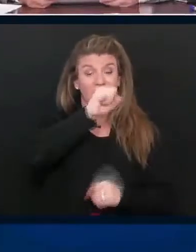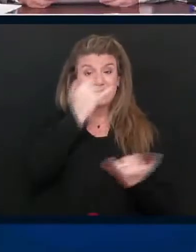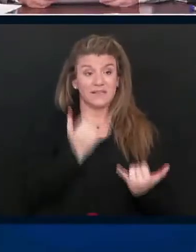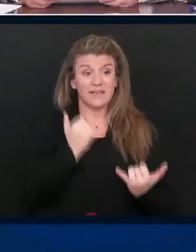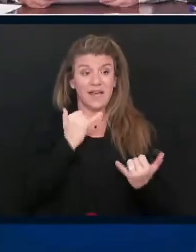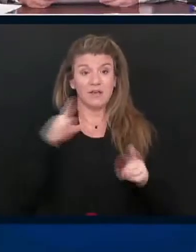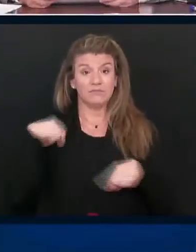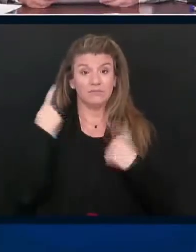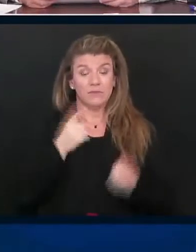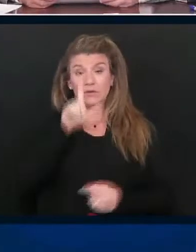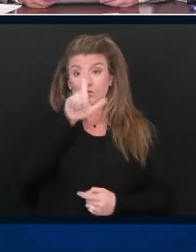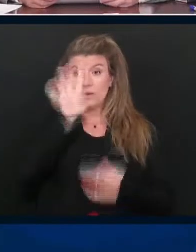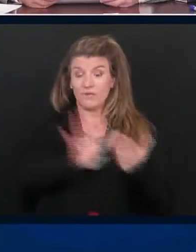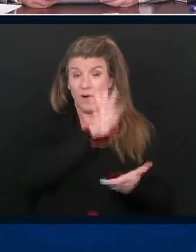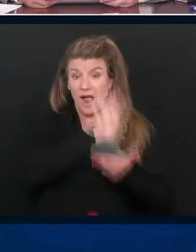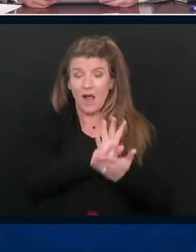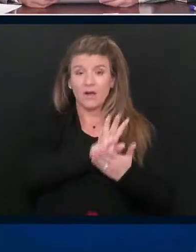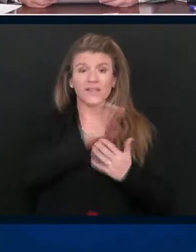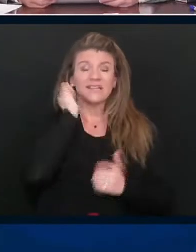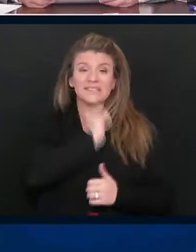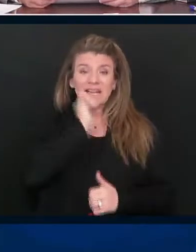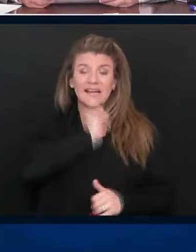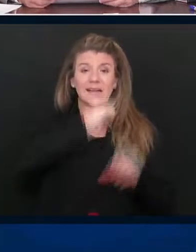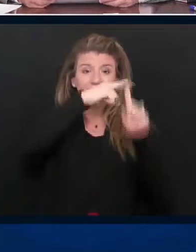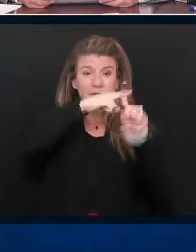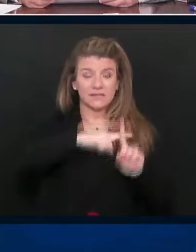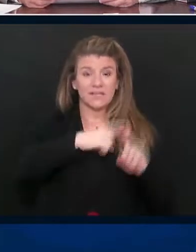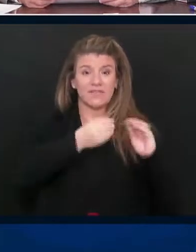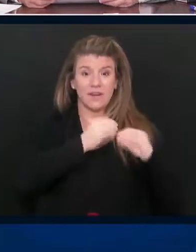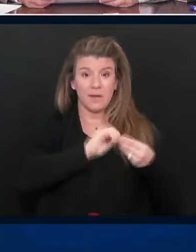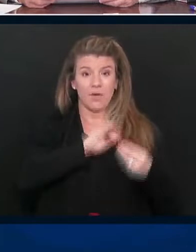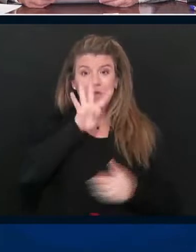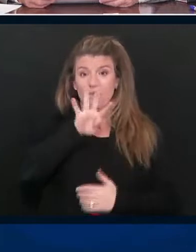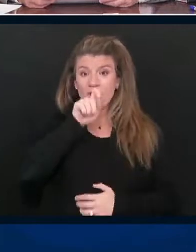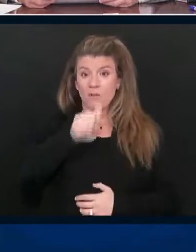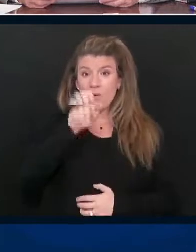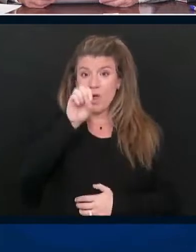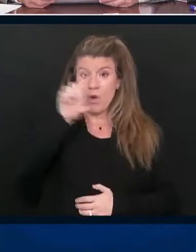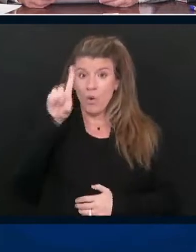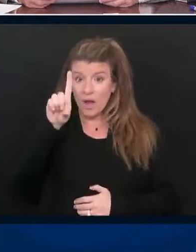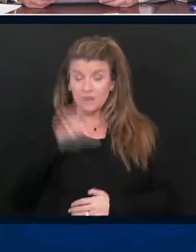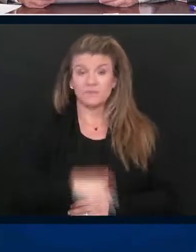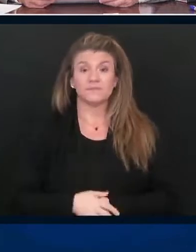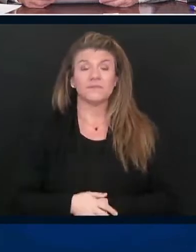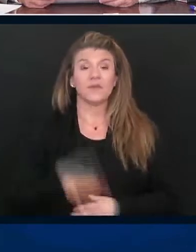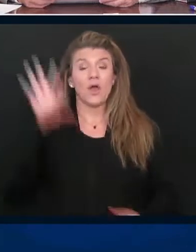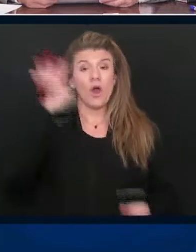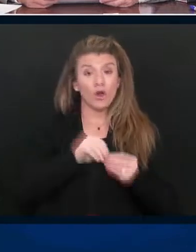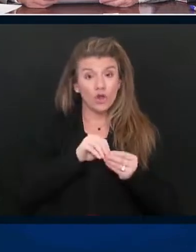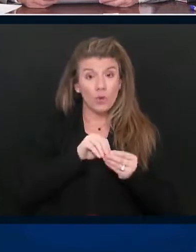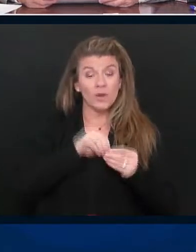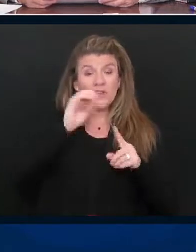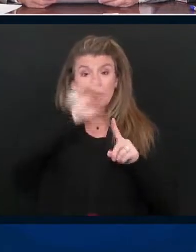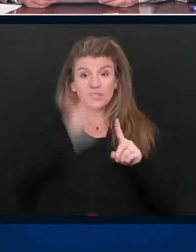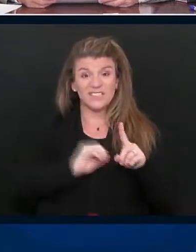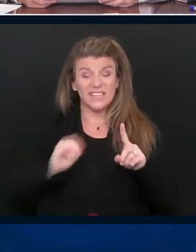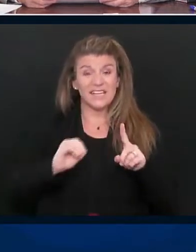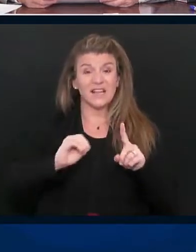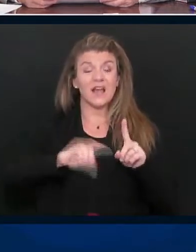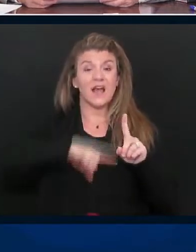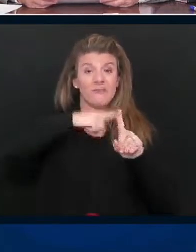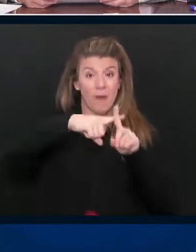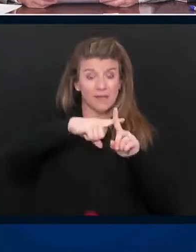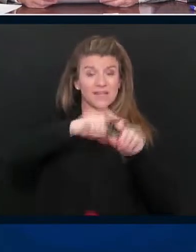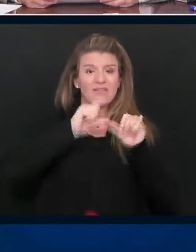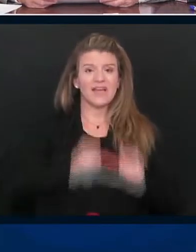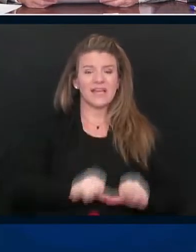with a daily positivity rate of 4.01. Our cumulative percent of positive continues